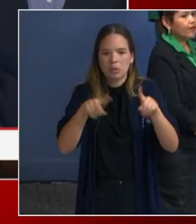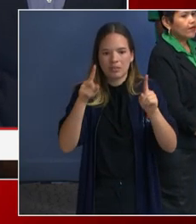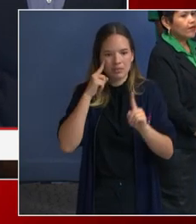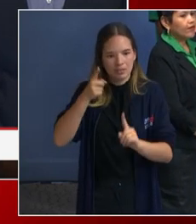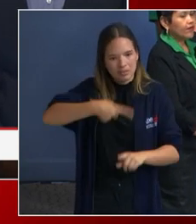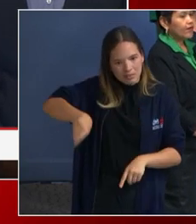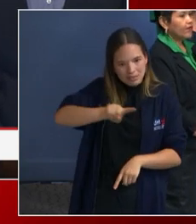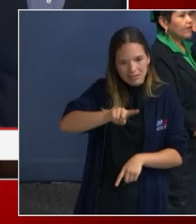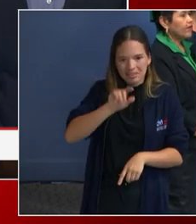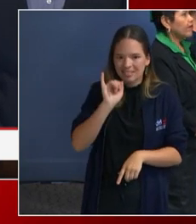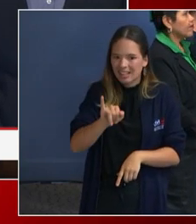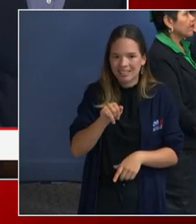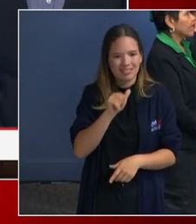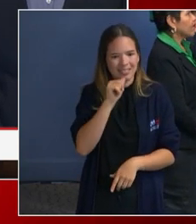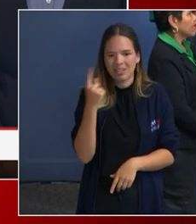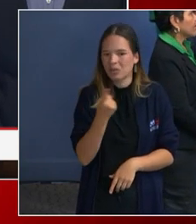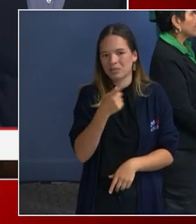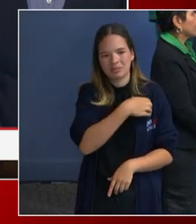do.